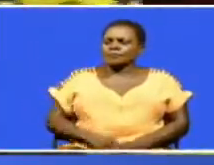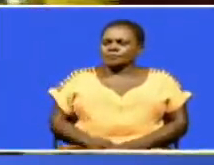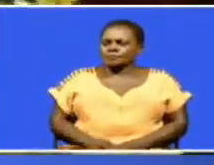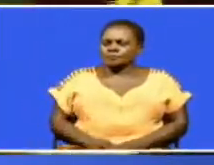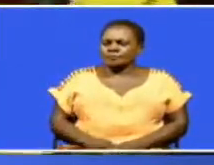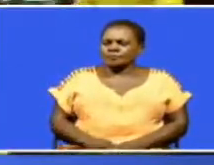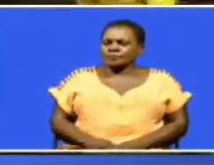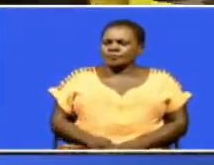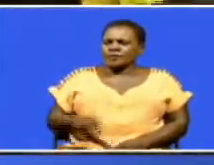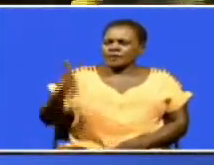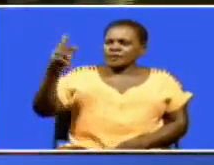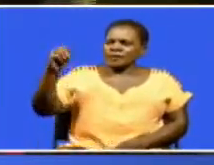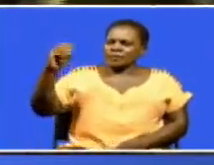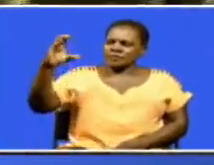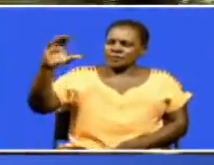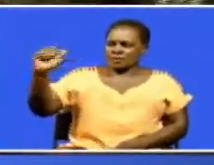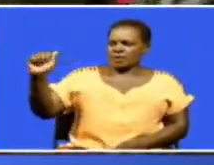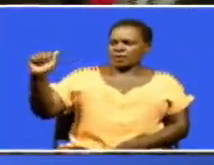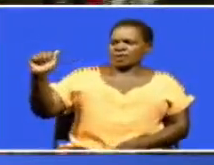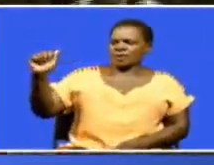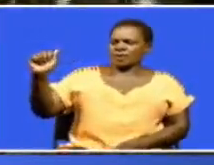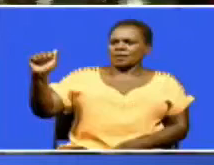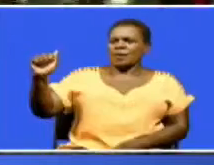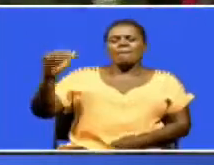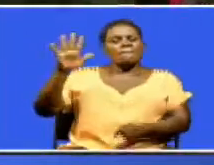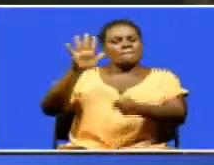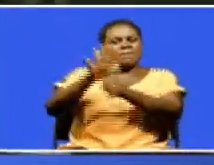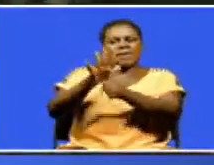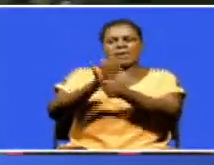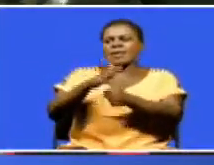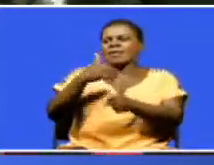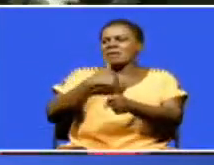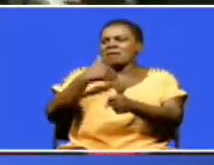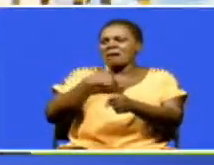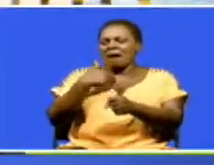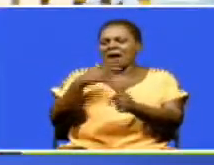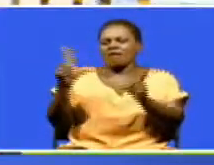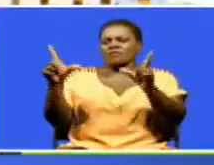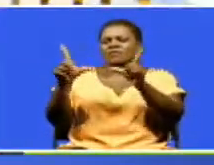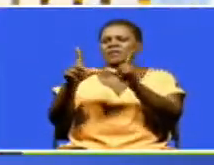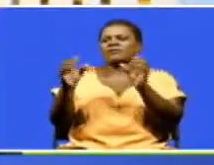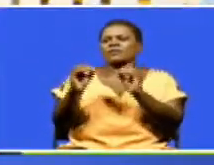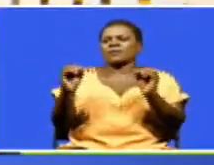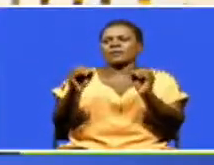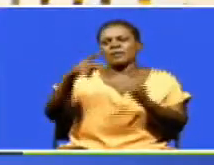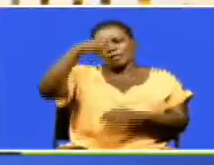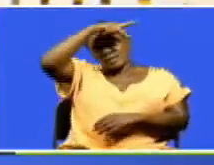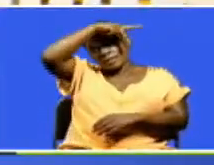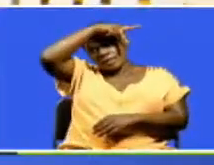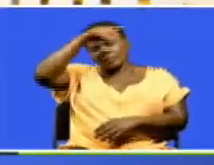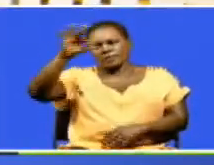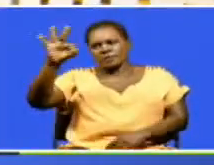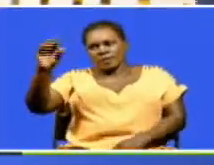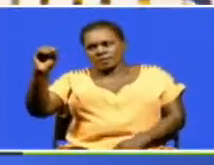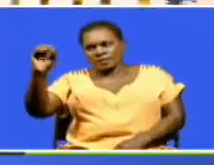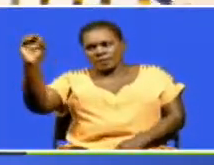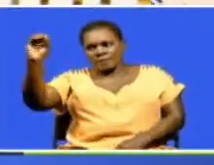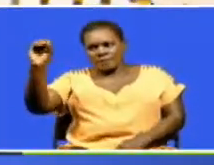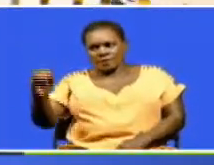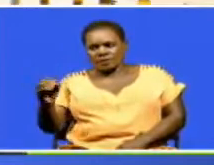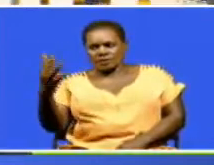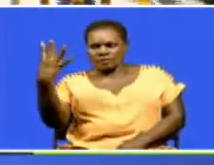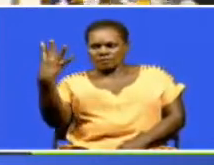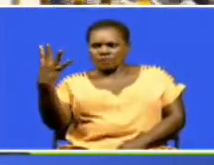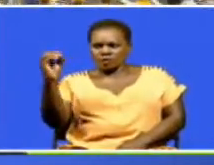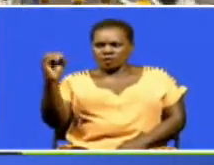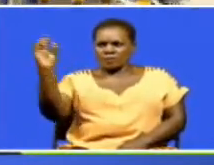As regarding the MCAs, a big chunk of them do not have the requisite papers. Those who are graduates are about that percent.